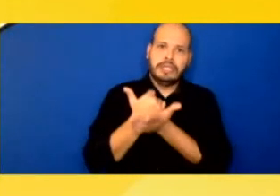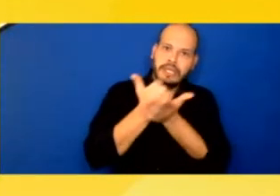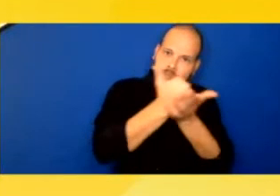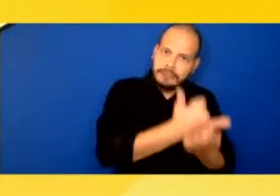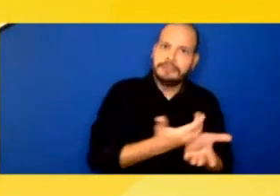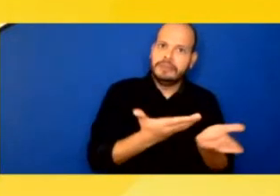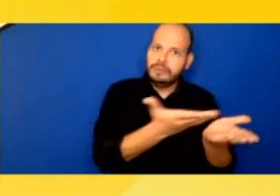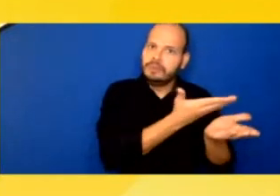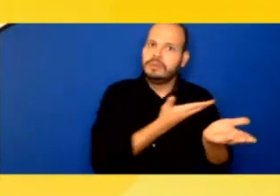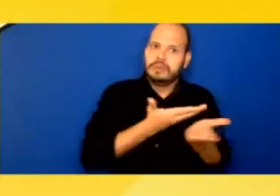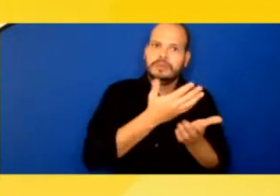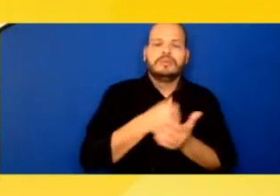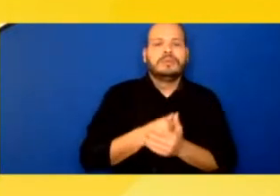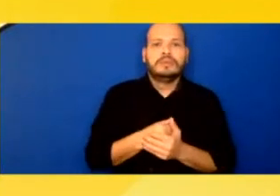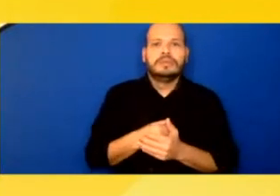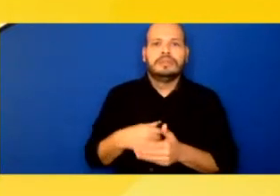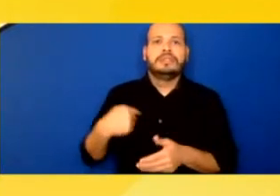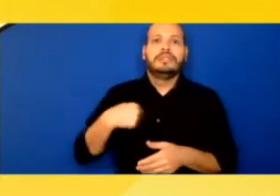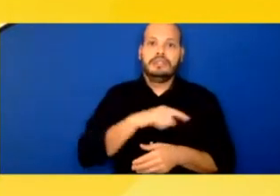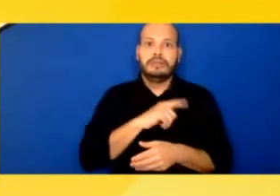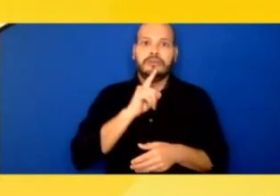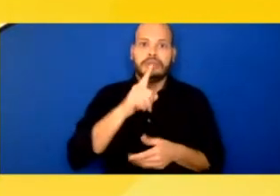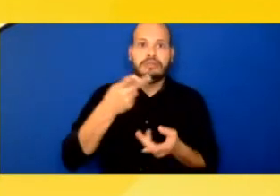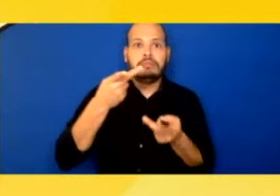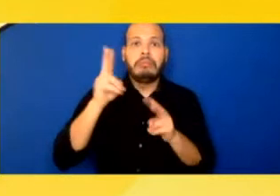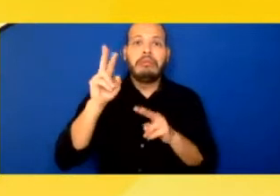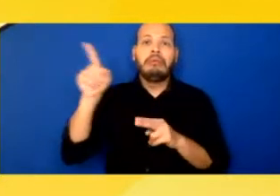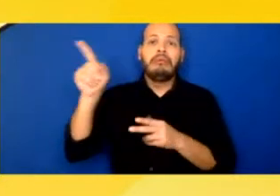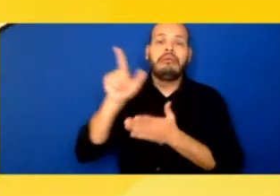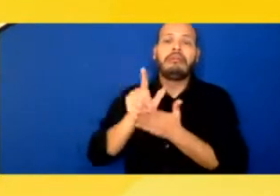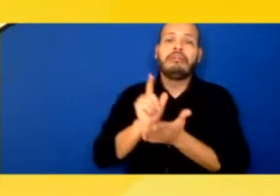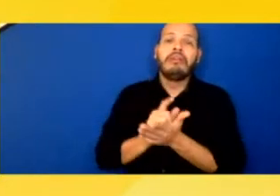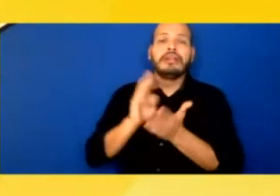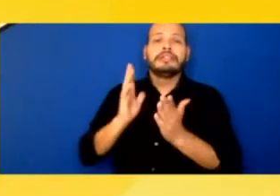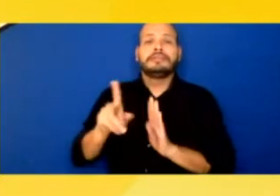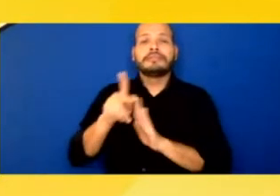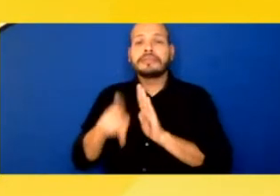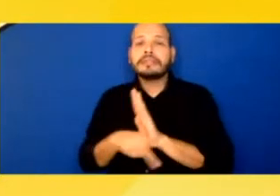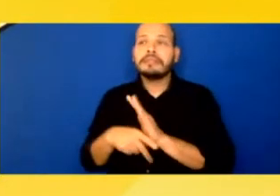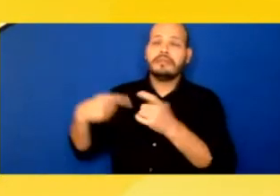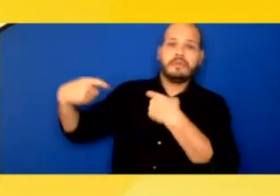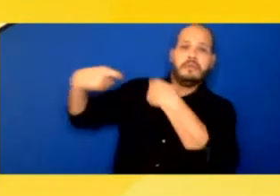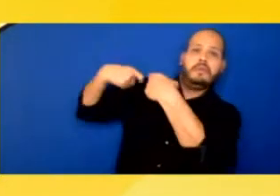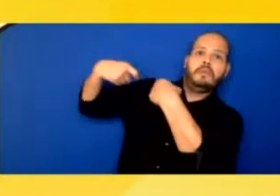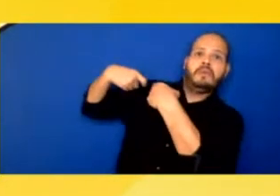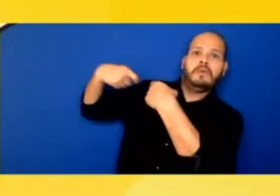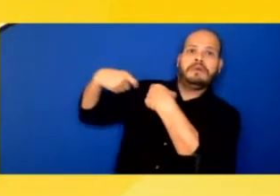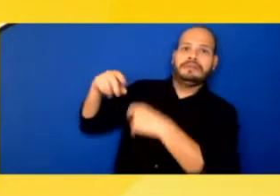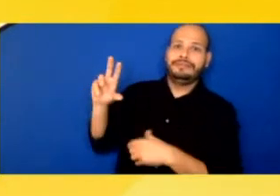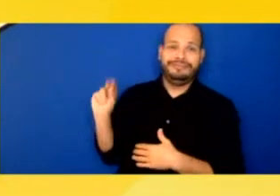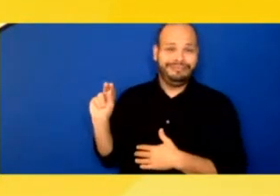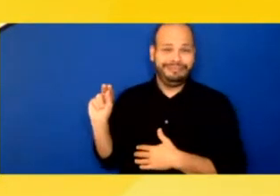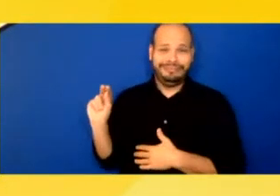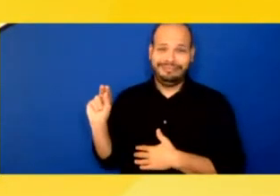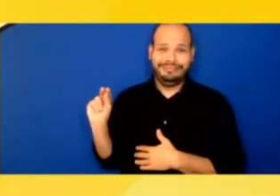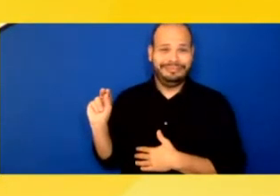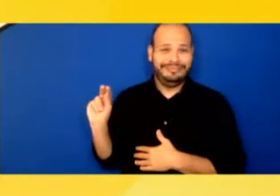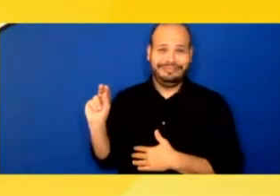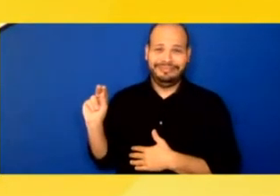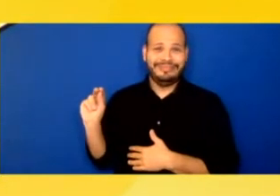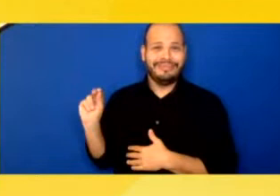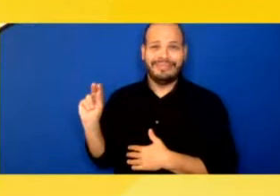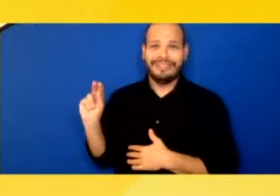power. We just need to unleash the power. If we unleash the power, we can